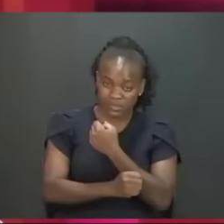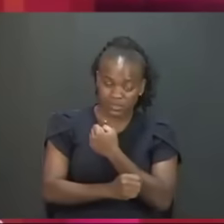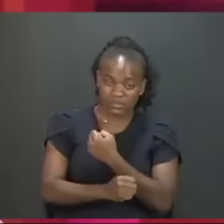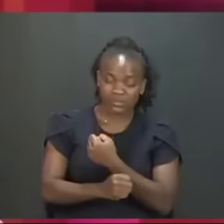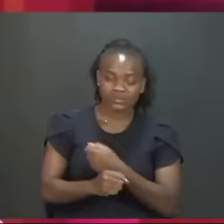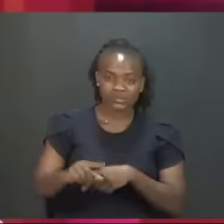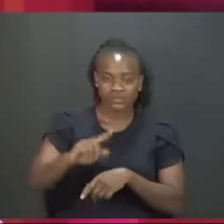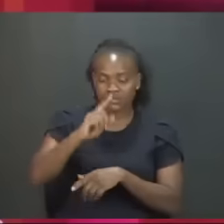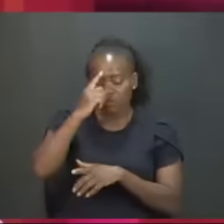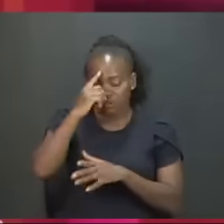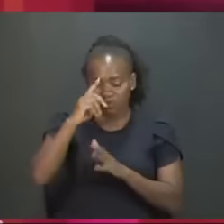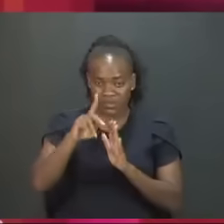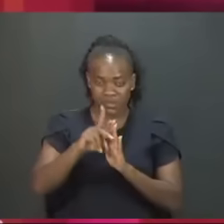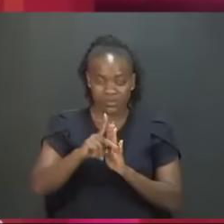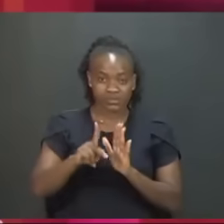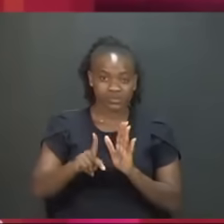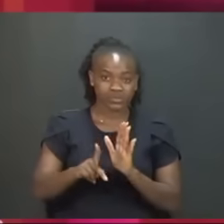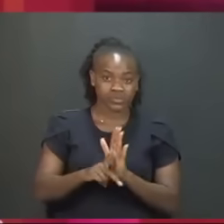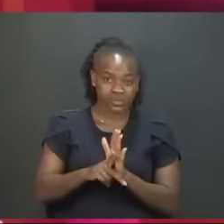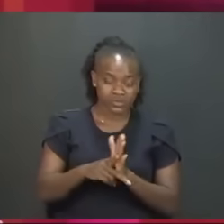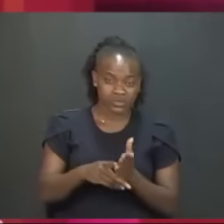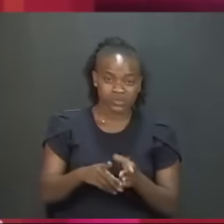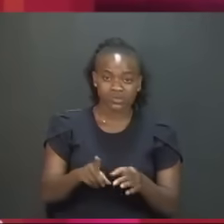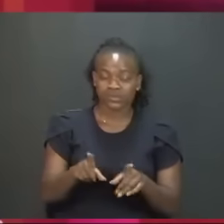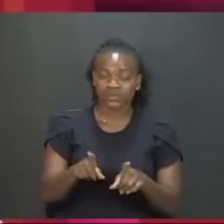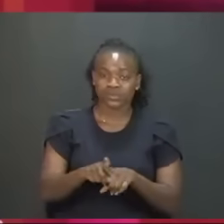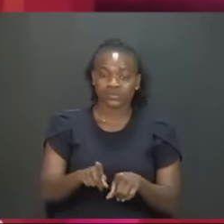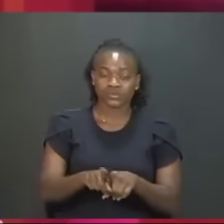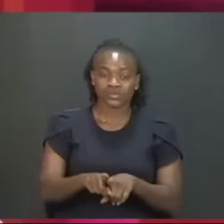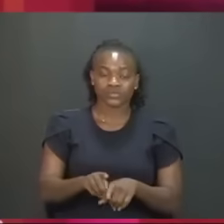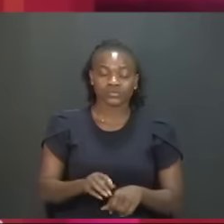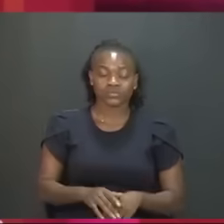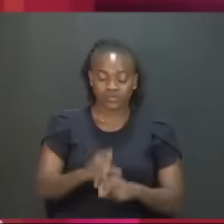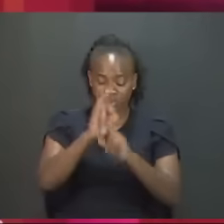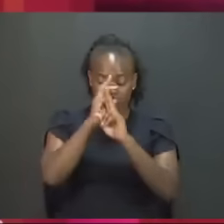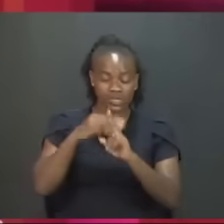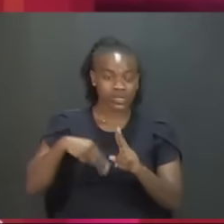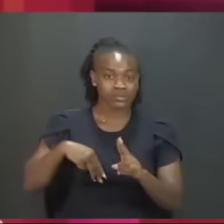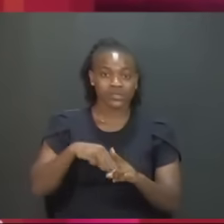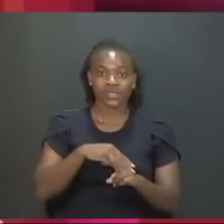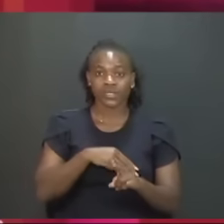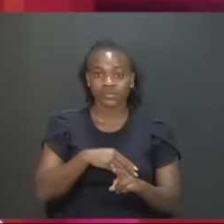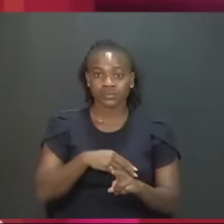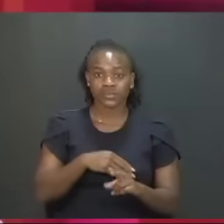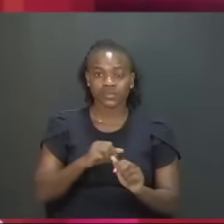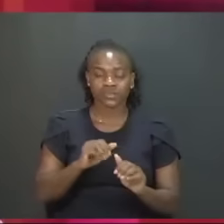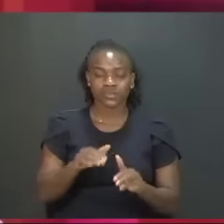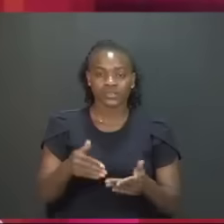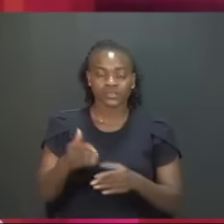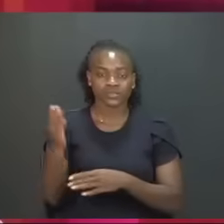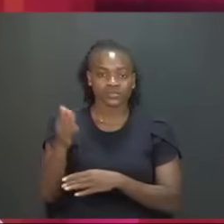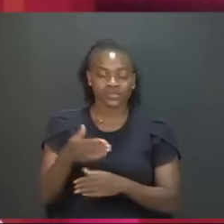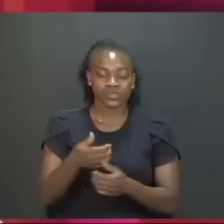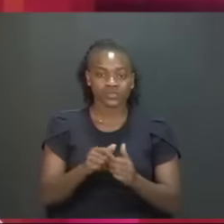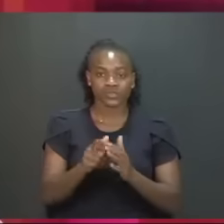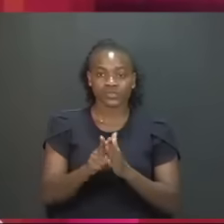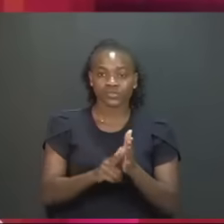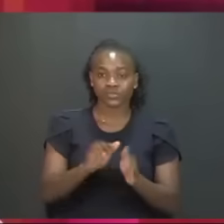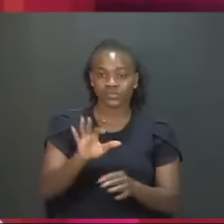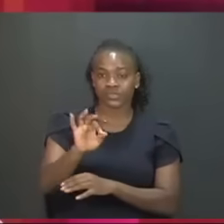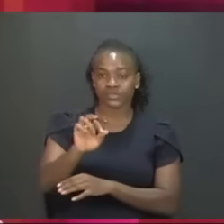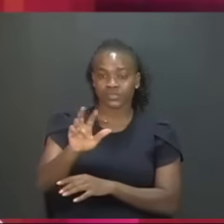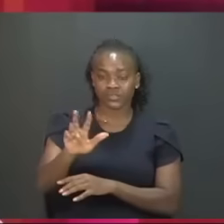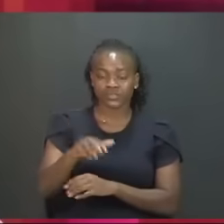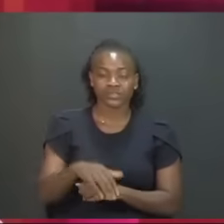government policies, and also honorable members may also make statements pursuant to Order 93.